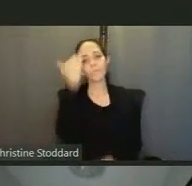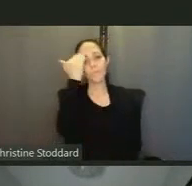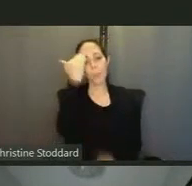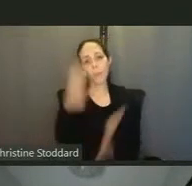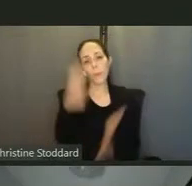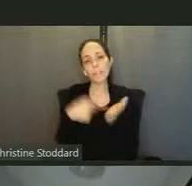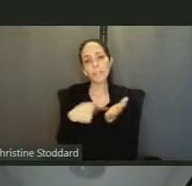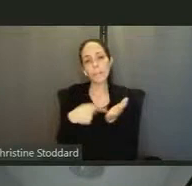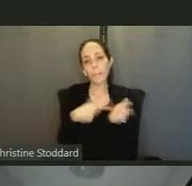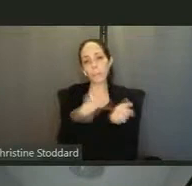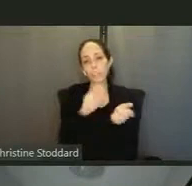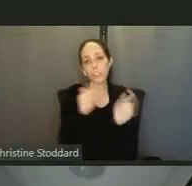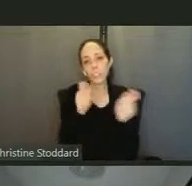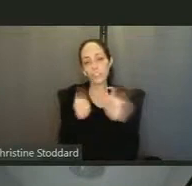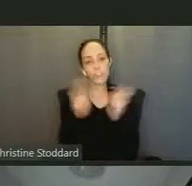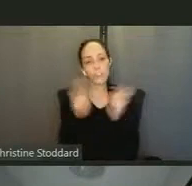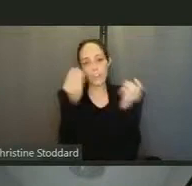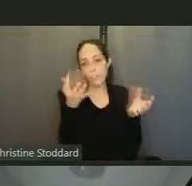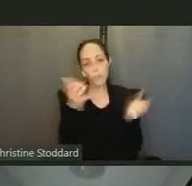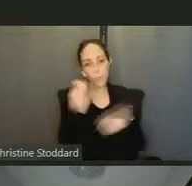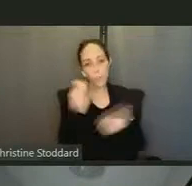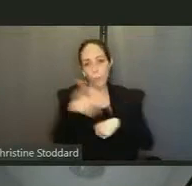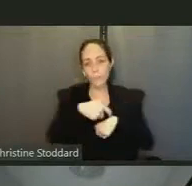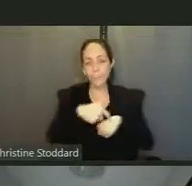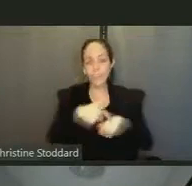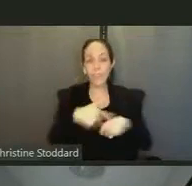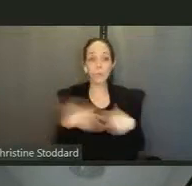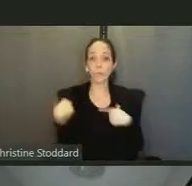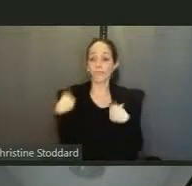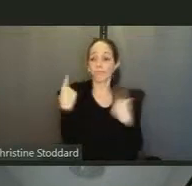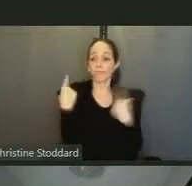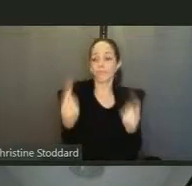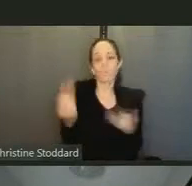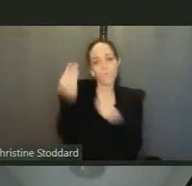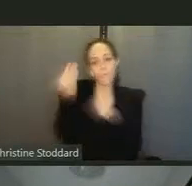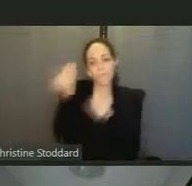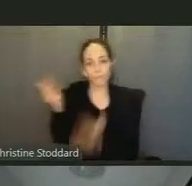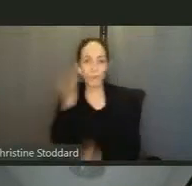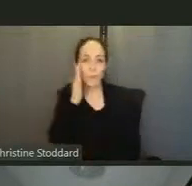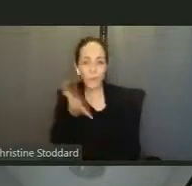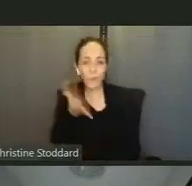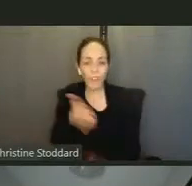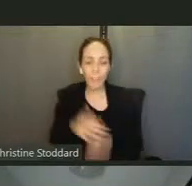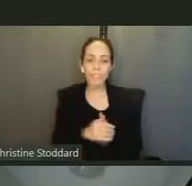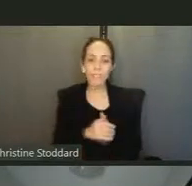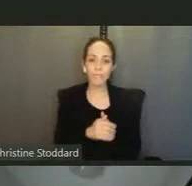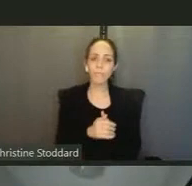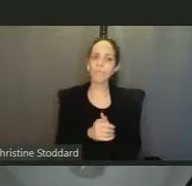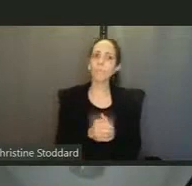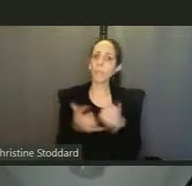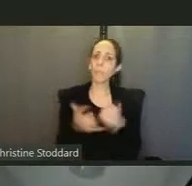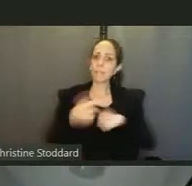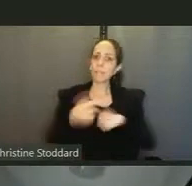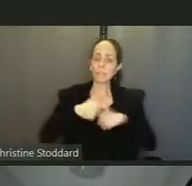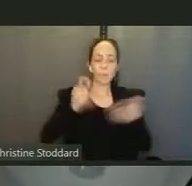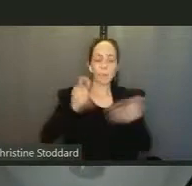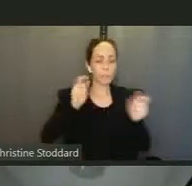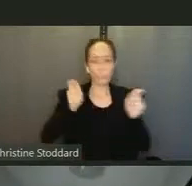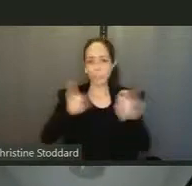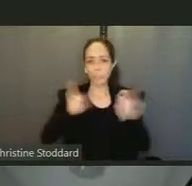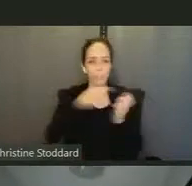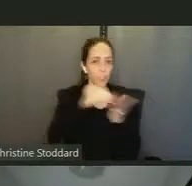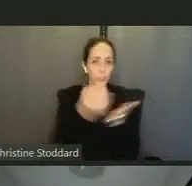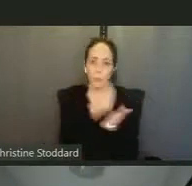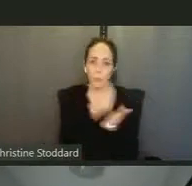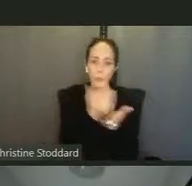changes quite rapidly. At every turn in this pandemic, and there have been lots of twists and turns that we have